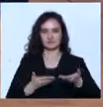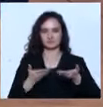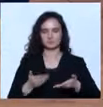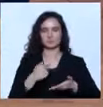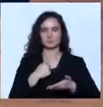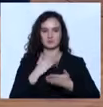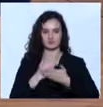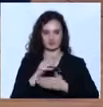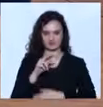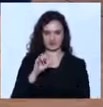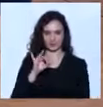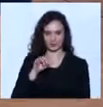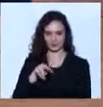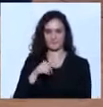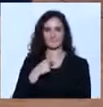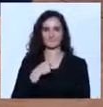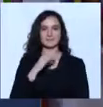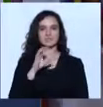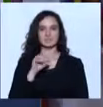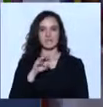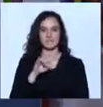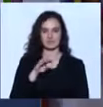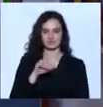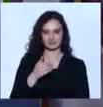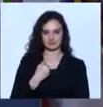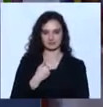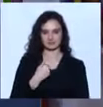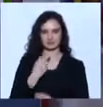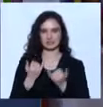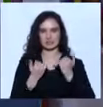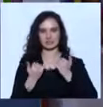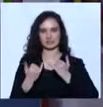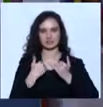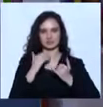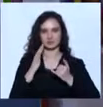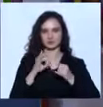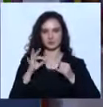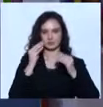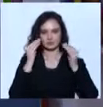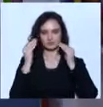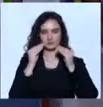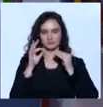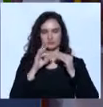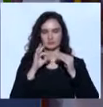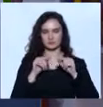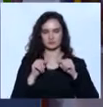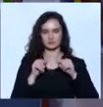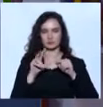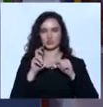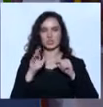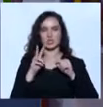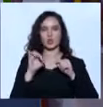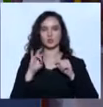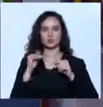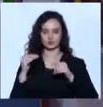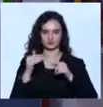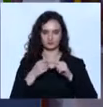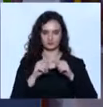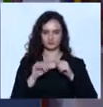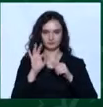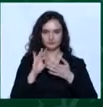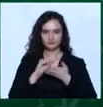I am Mr. Darrow. I'm Miss Samantha, and today we'll be discussing White Fang by Jack London. And